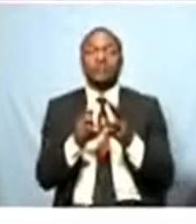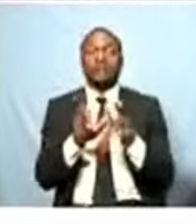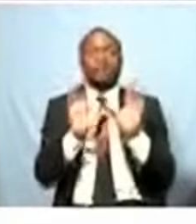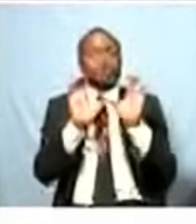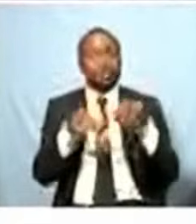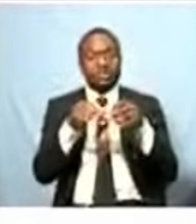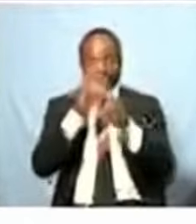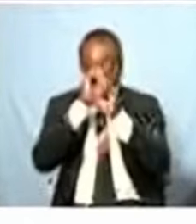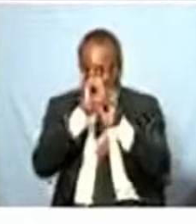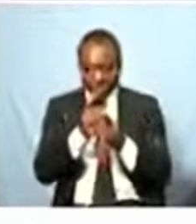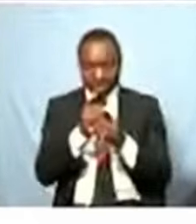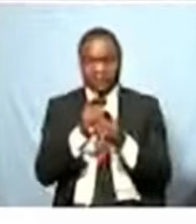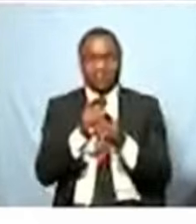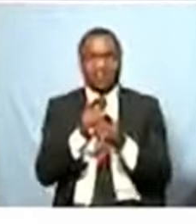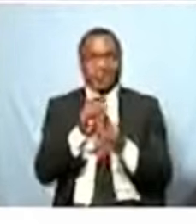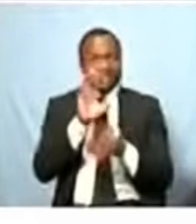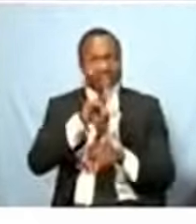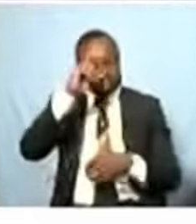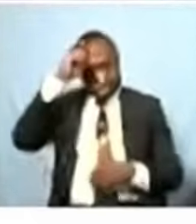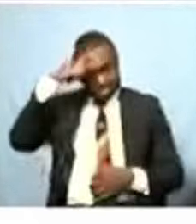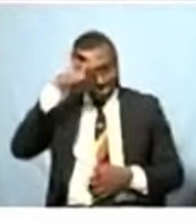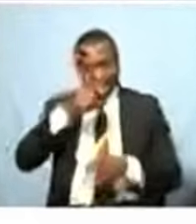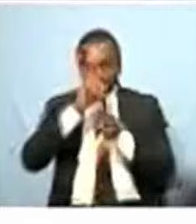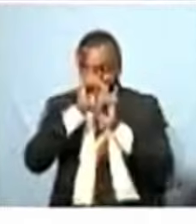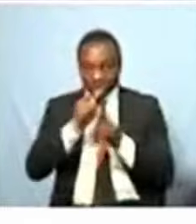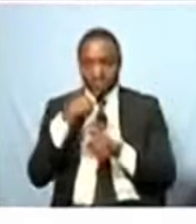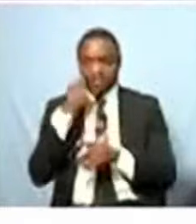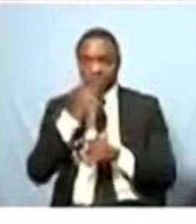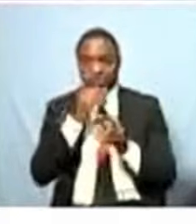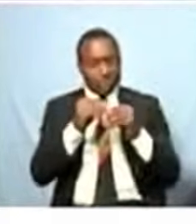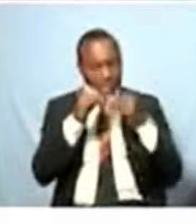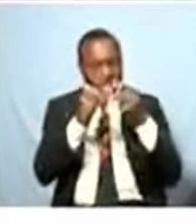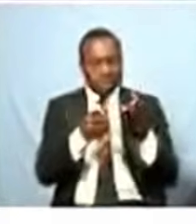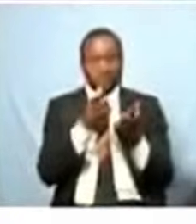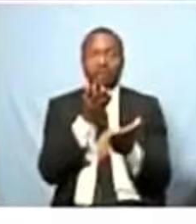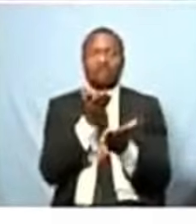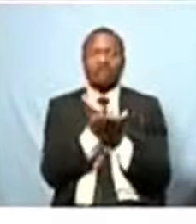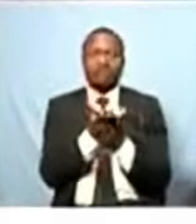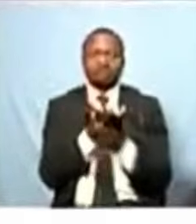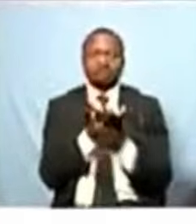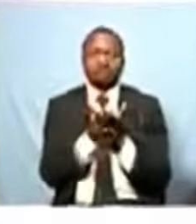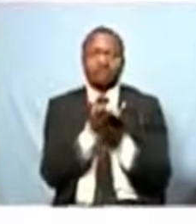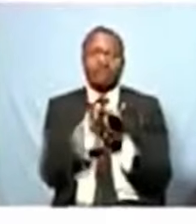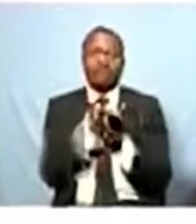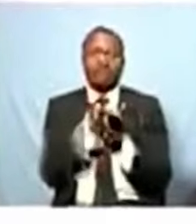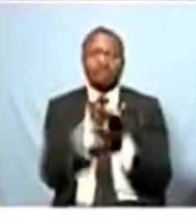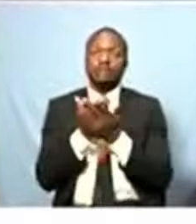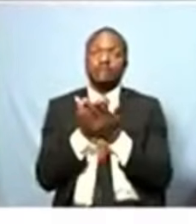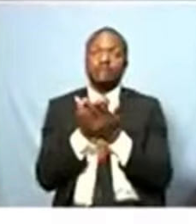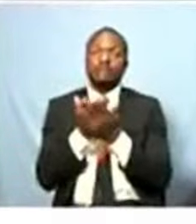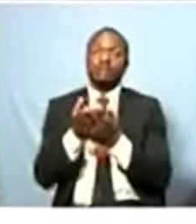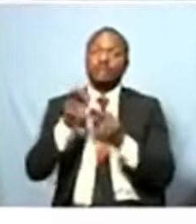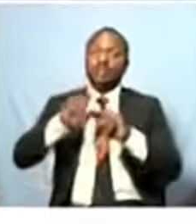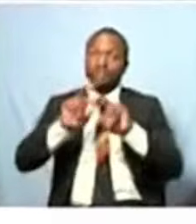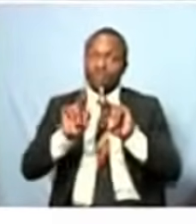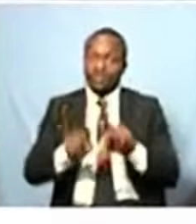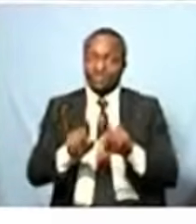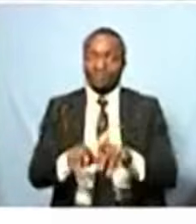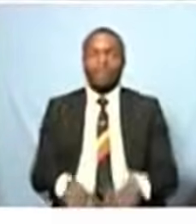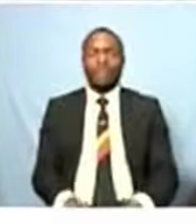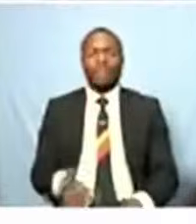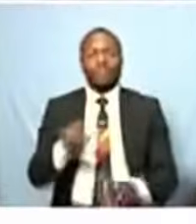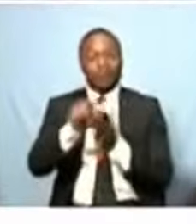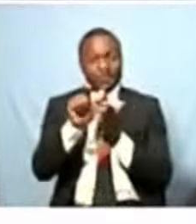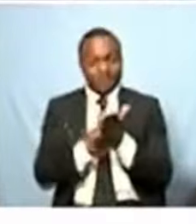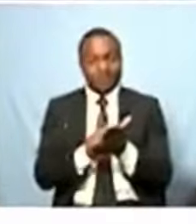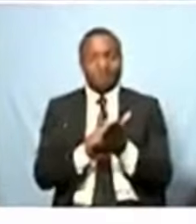council decides, it is in their wisdom to decide who is given the appeal option. My submission, Madam Speaker, is that the law,